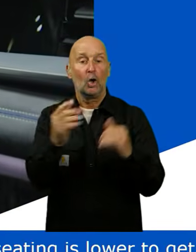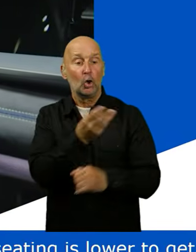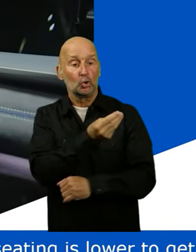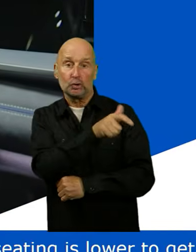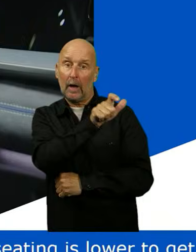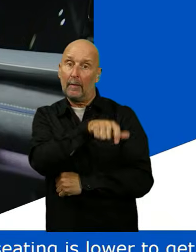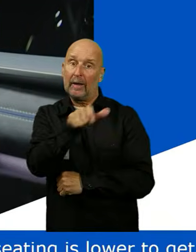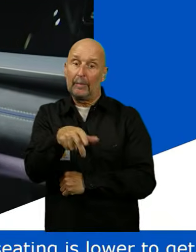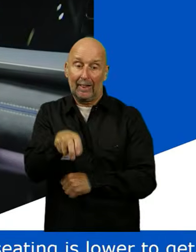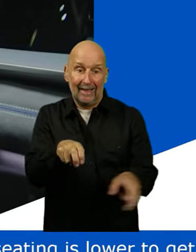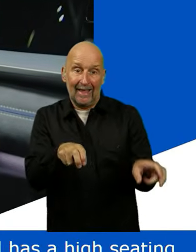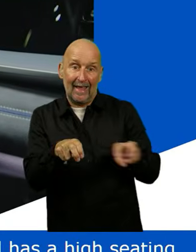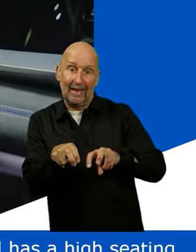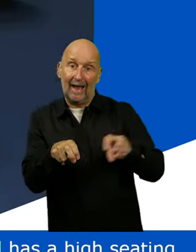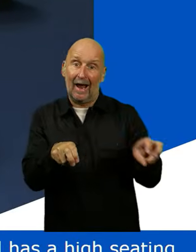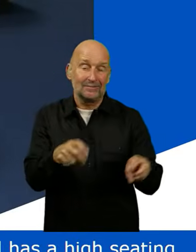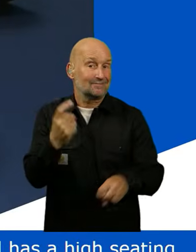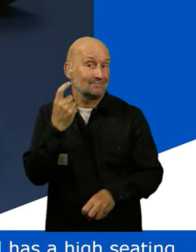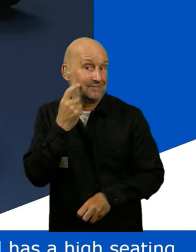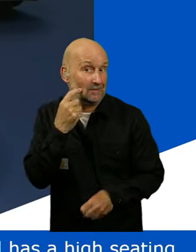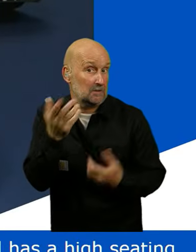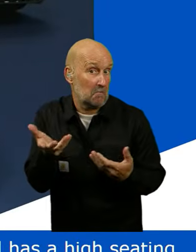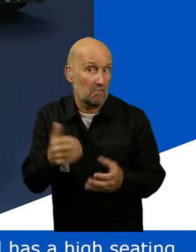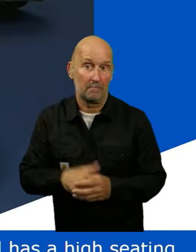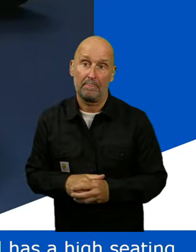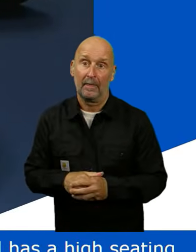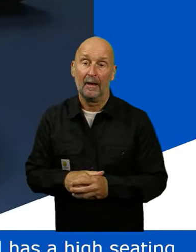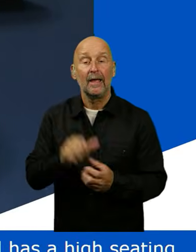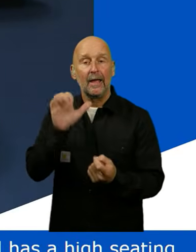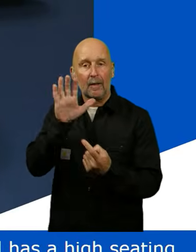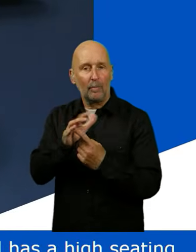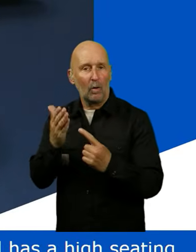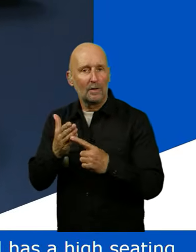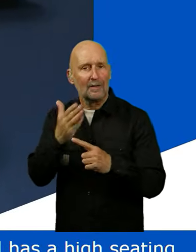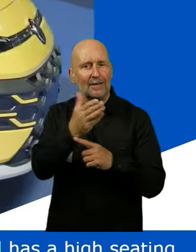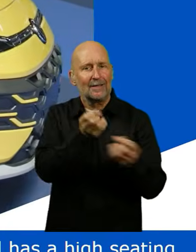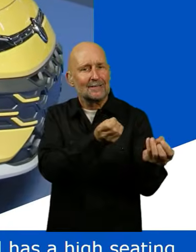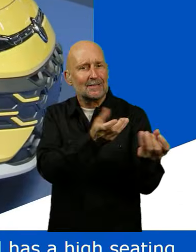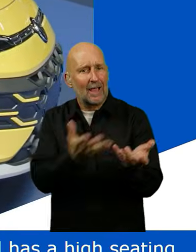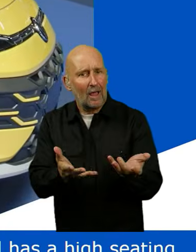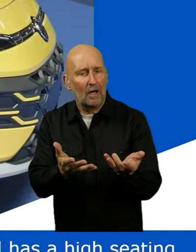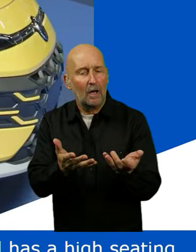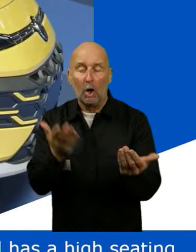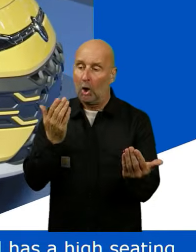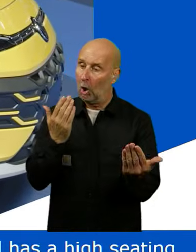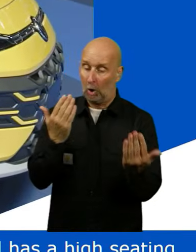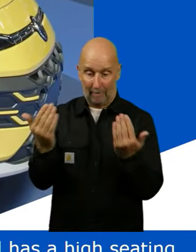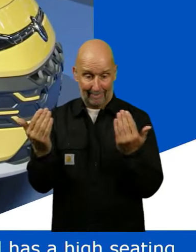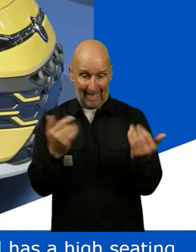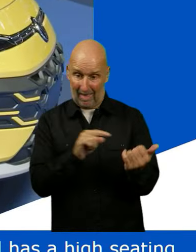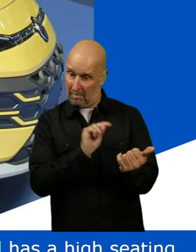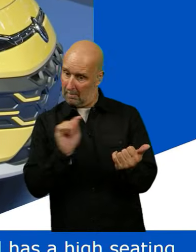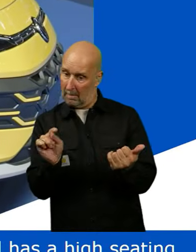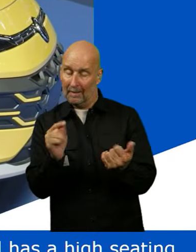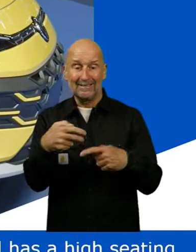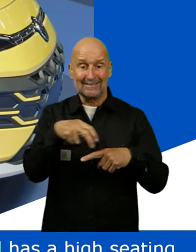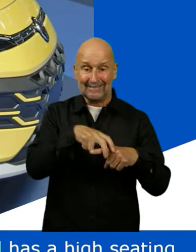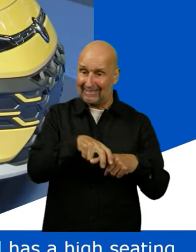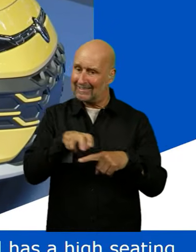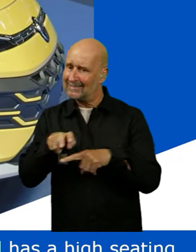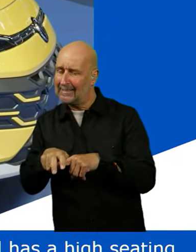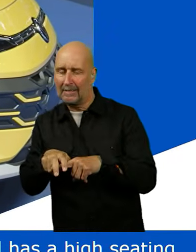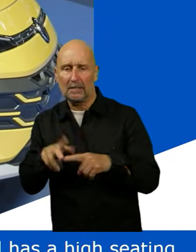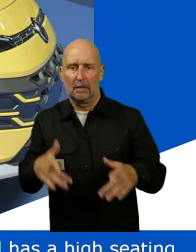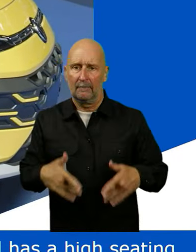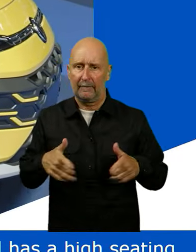people to get in and out of. As I say, it's important that you go to a dealer, compare and contrast, sit in the vehicles, and make sure that you get exactly